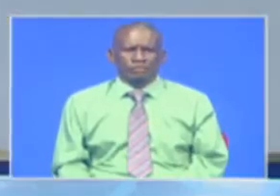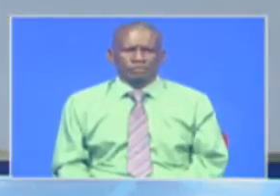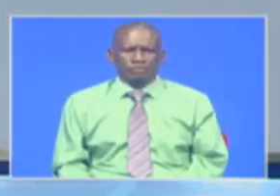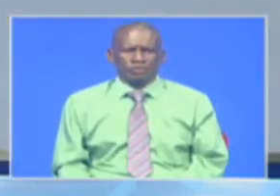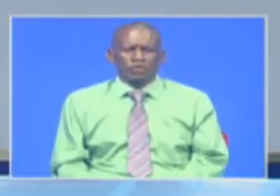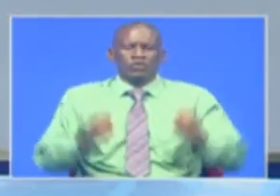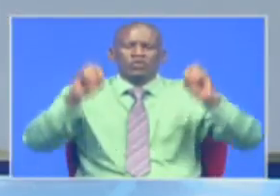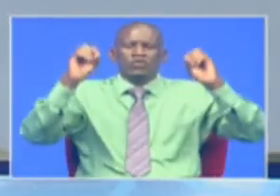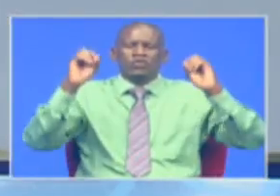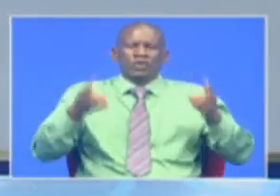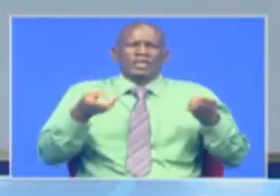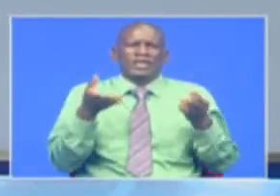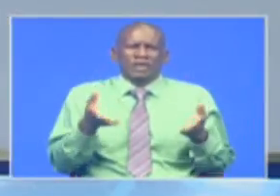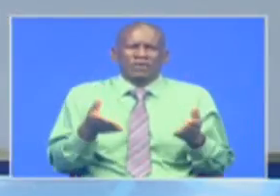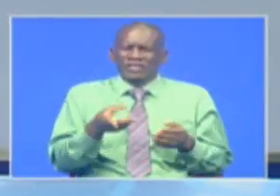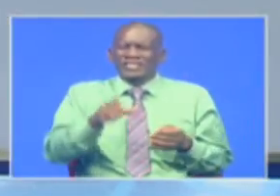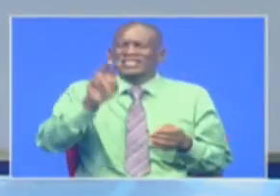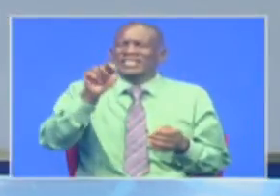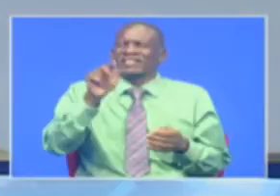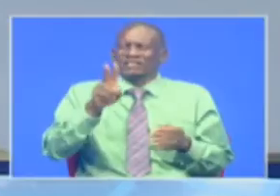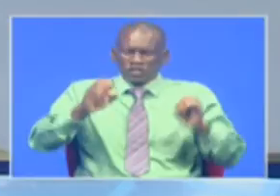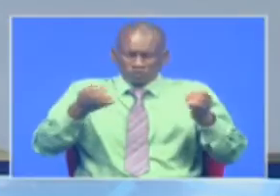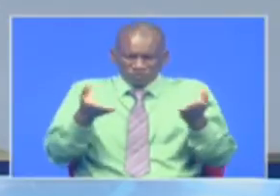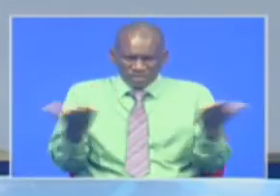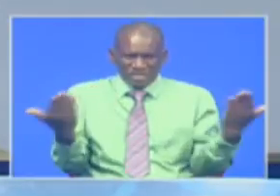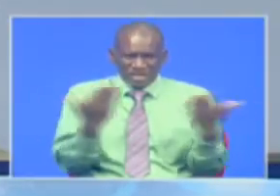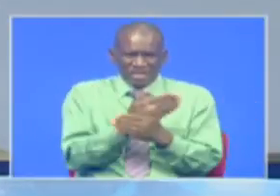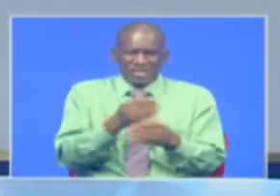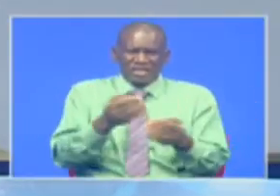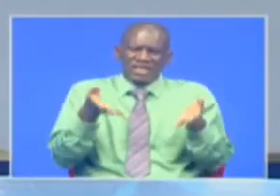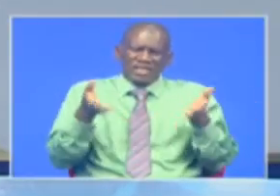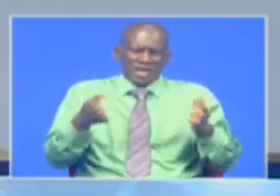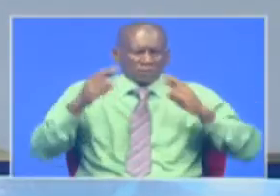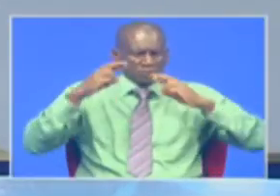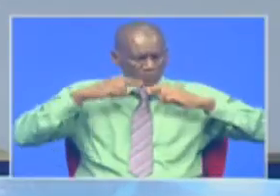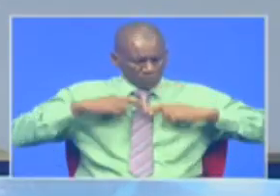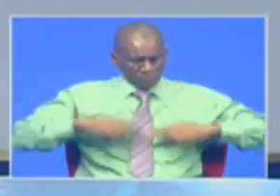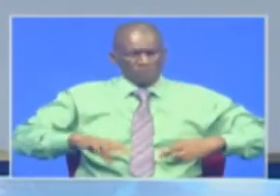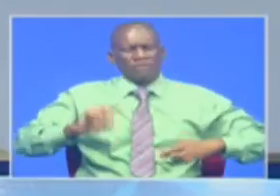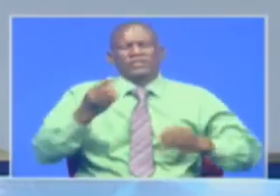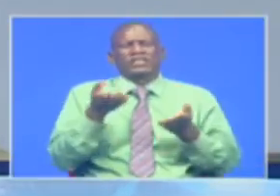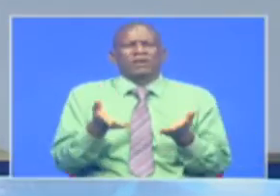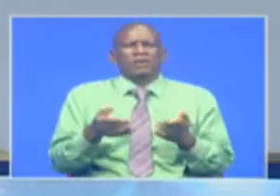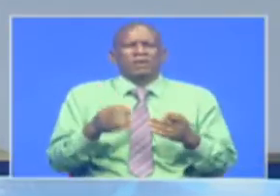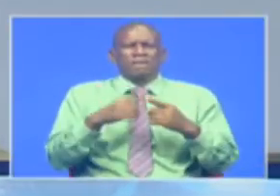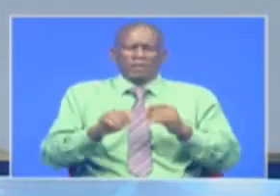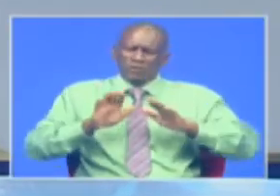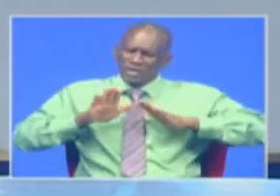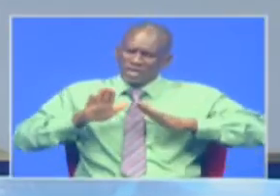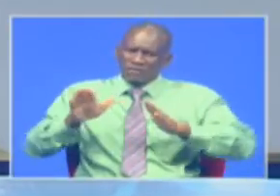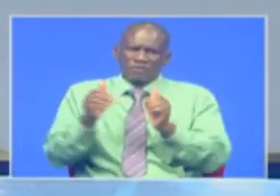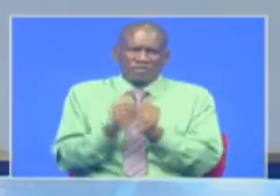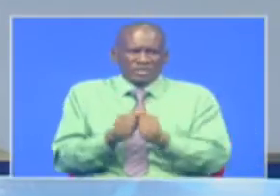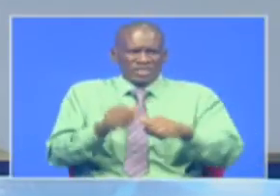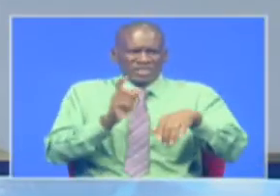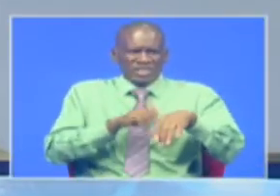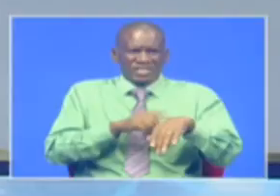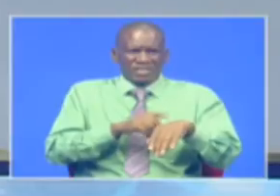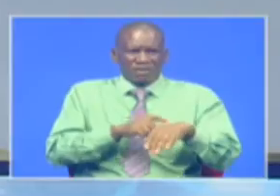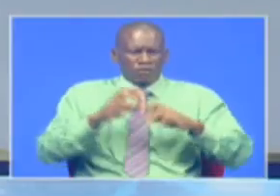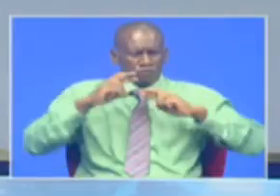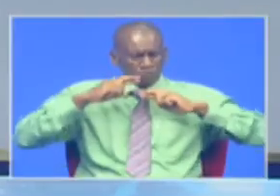All right, you are watching NTV tonight, and at this point we take a break, but we leave you with our moment of